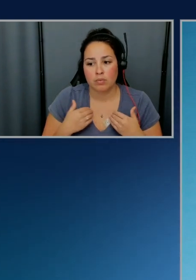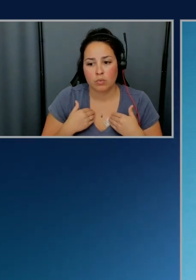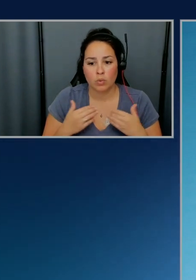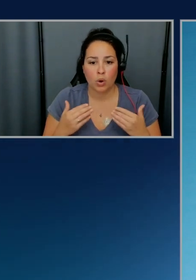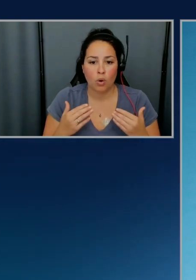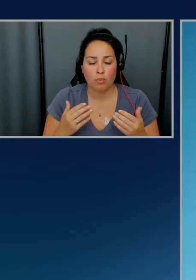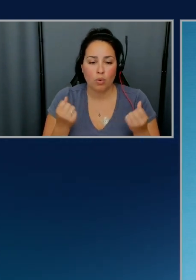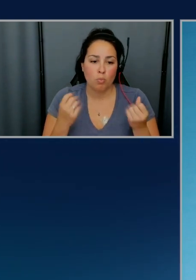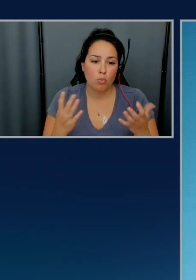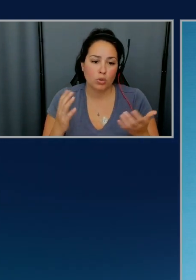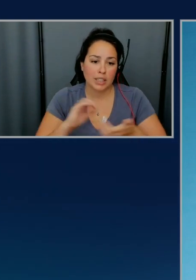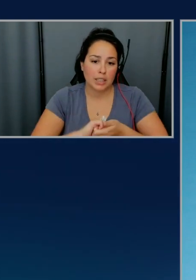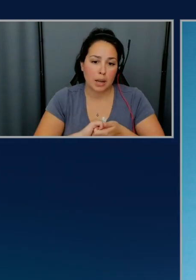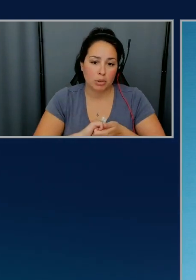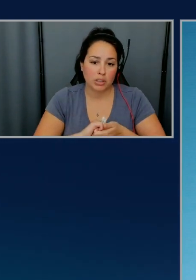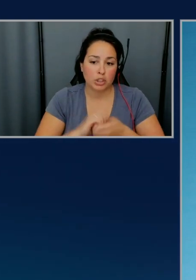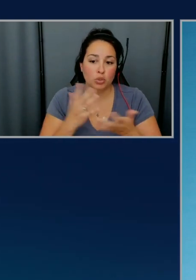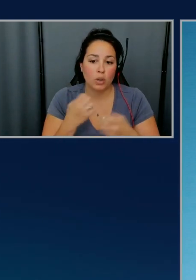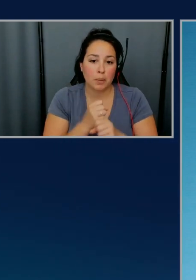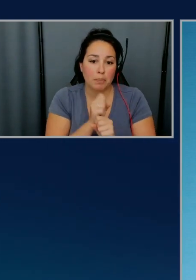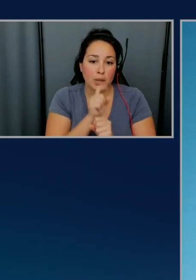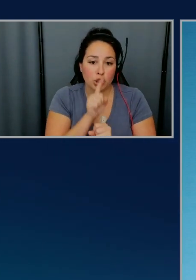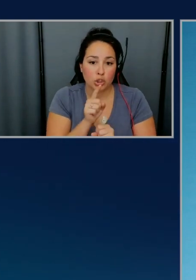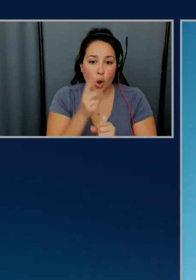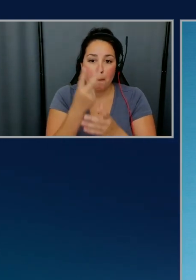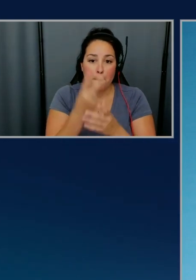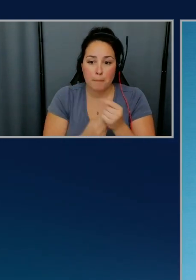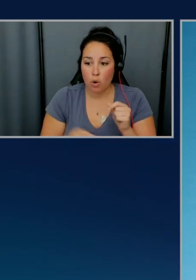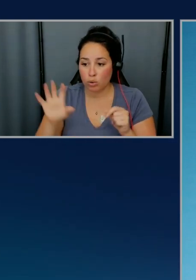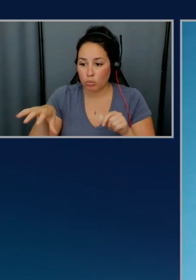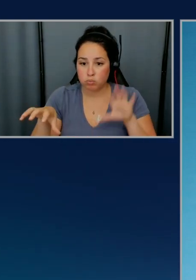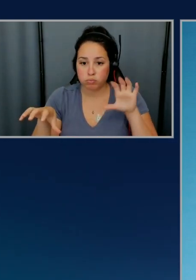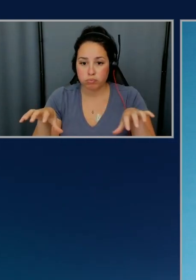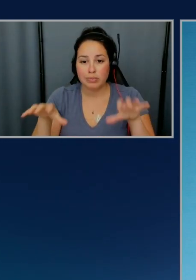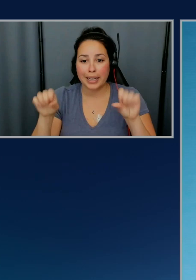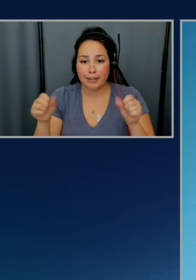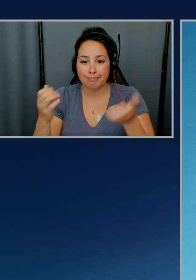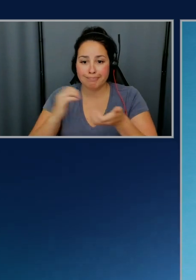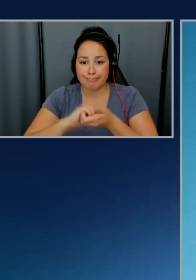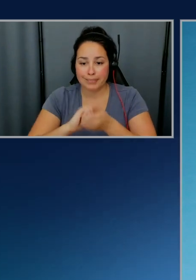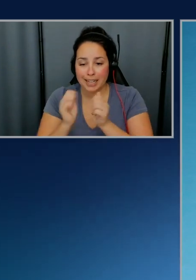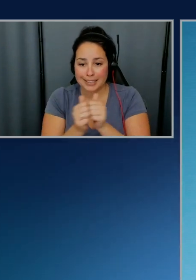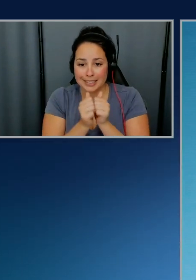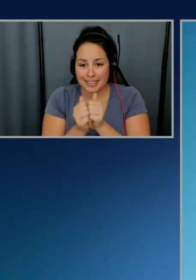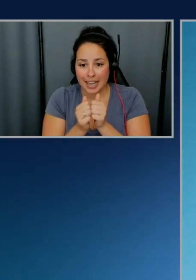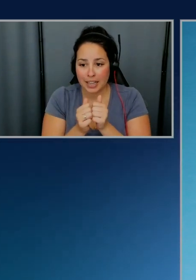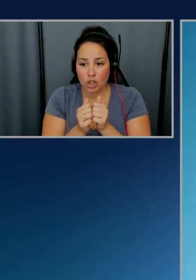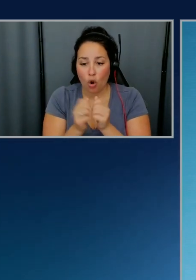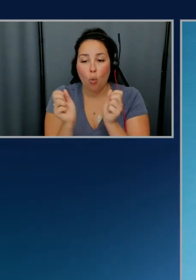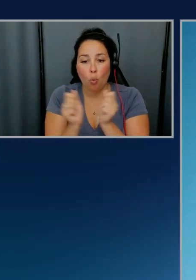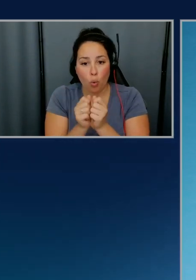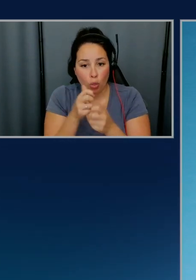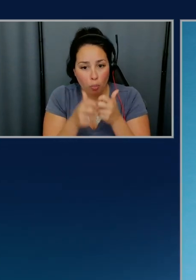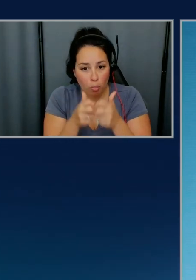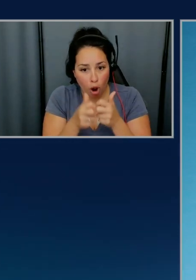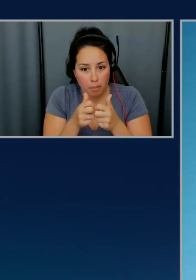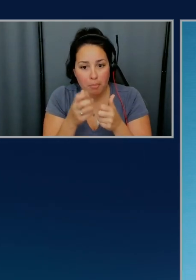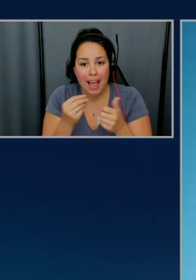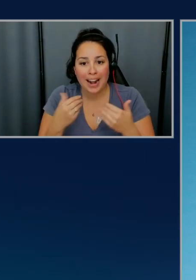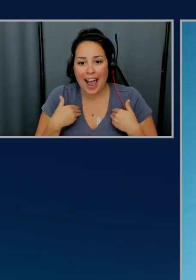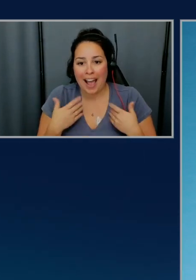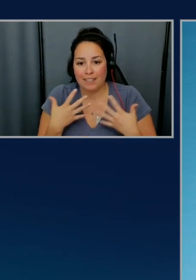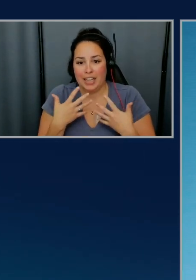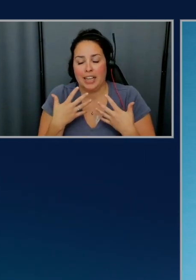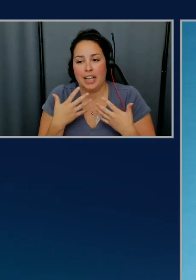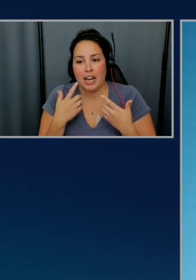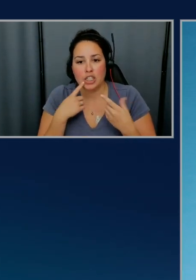make sure that both parties can safely come together, collaborate on a problem, and achieve the outcomes without the need to trust each other blindly.